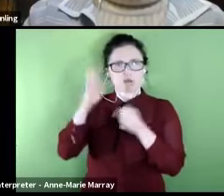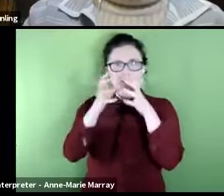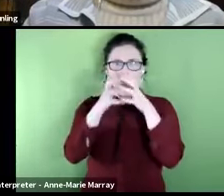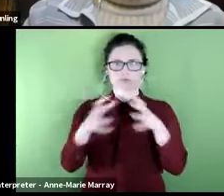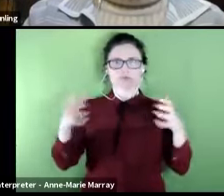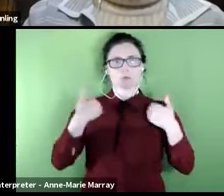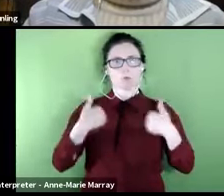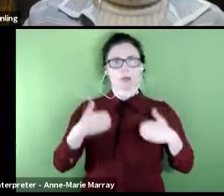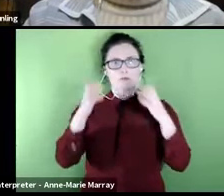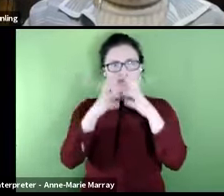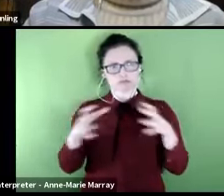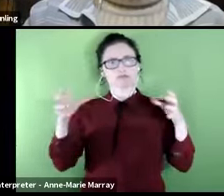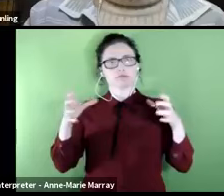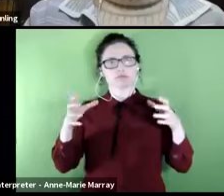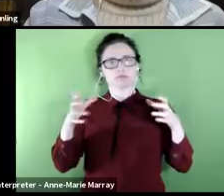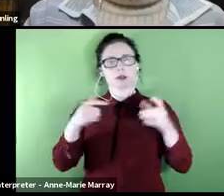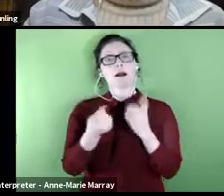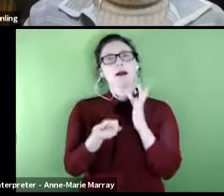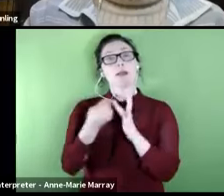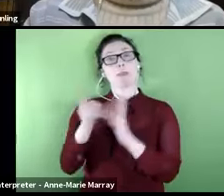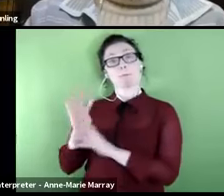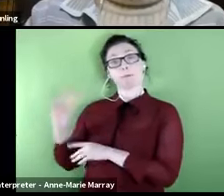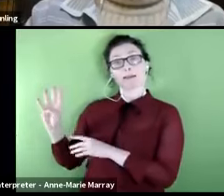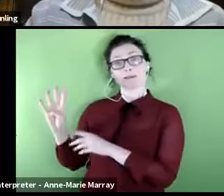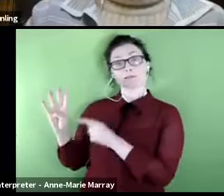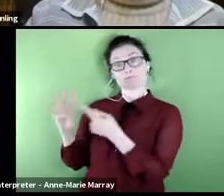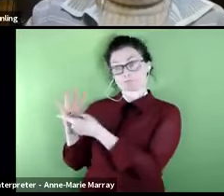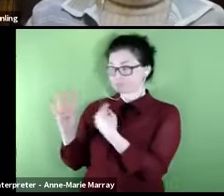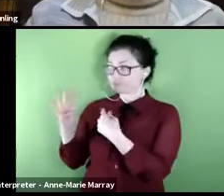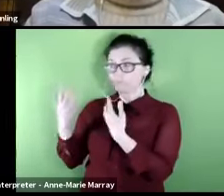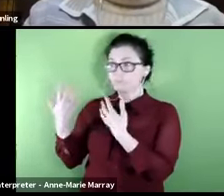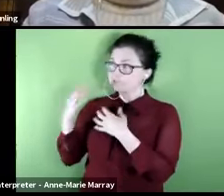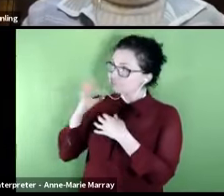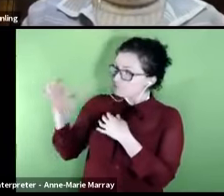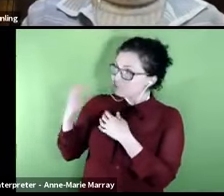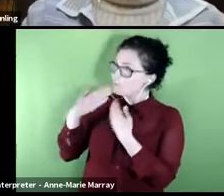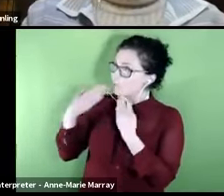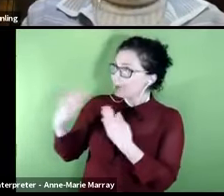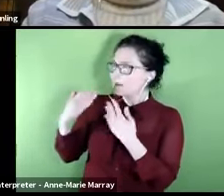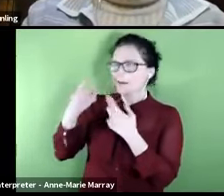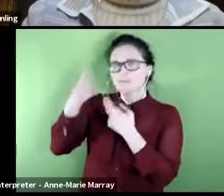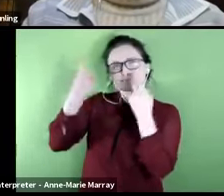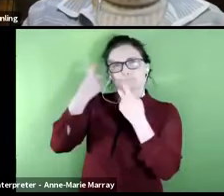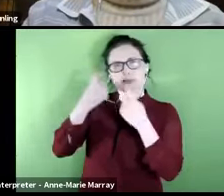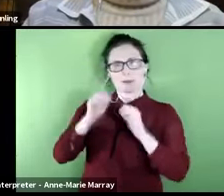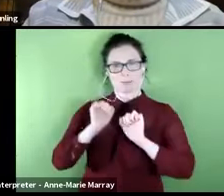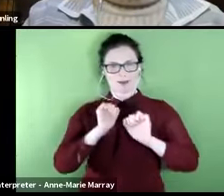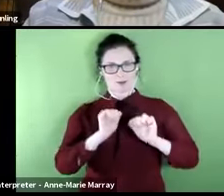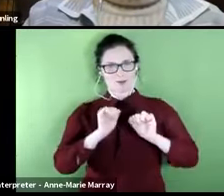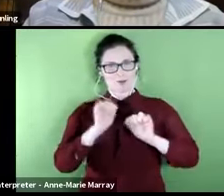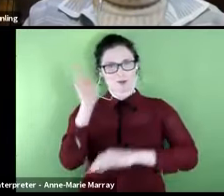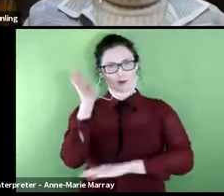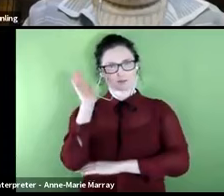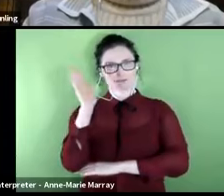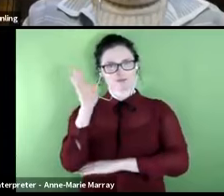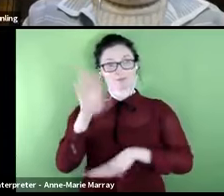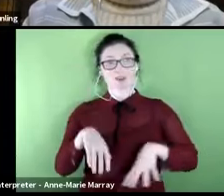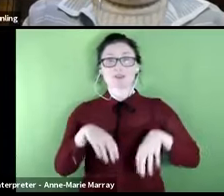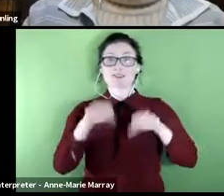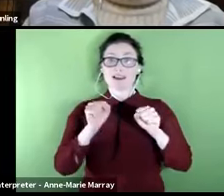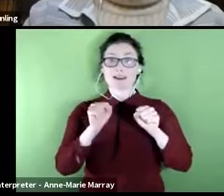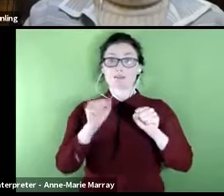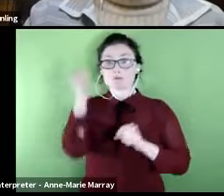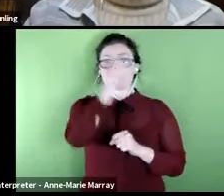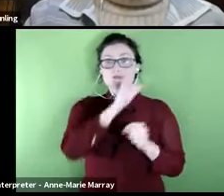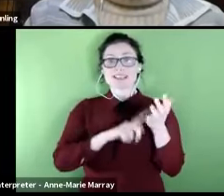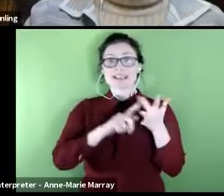the other panelists have been asked to kind of reflect upon these framing remarks. And so we begin with Professor Li